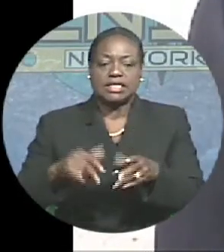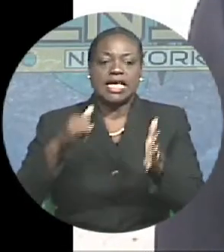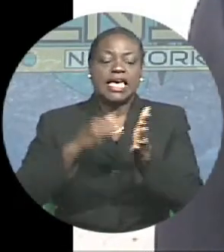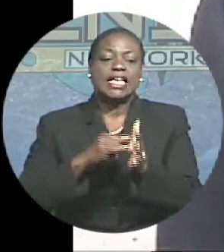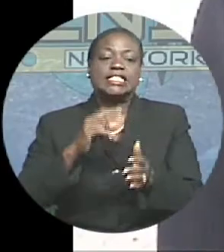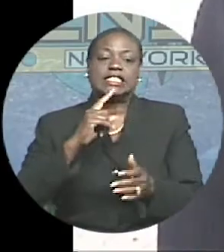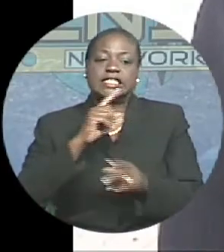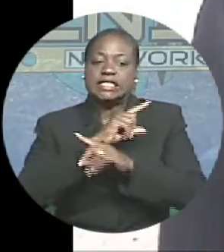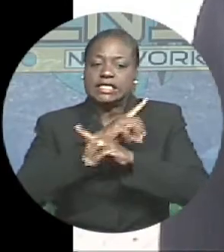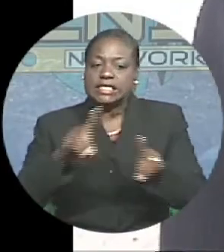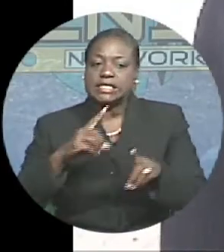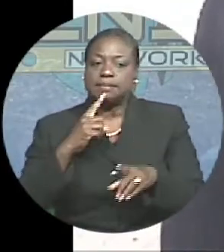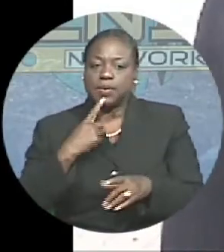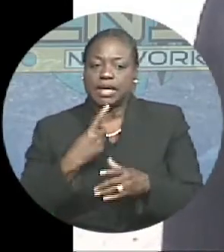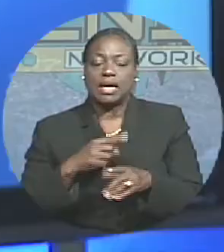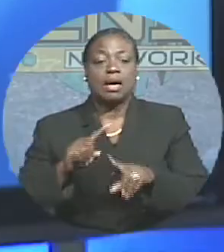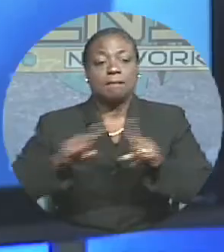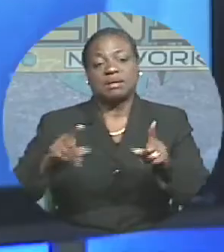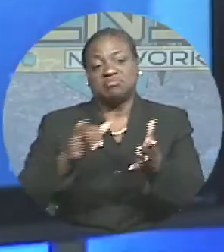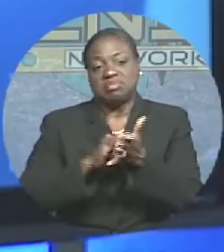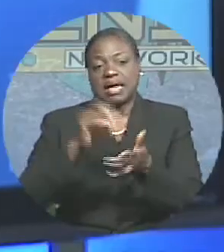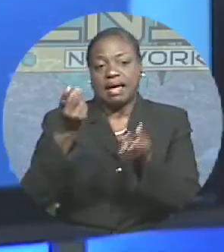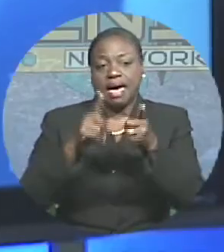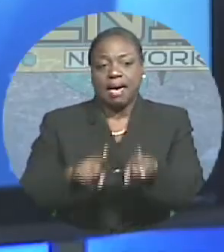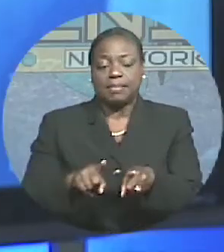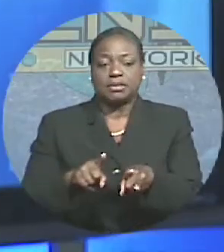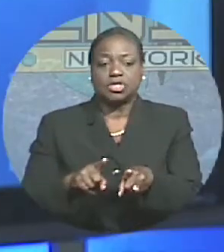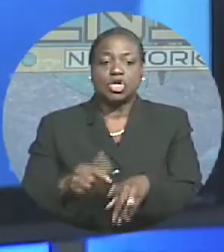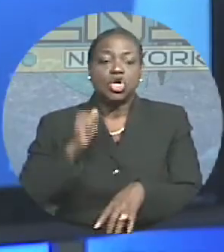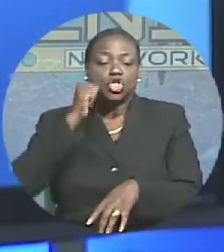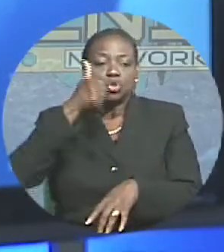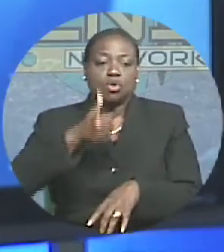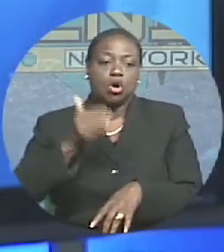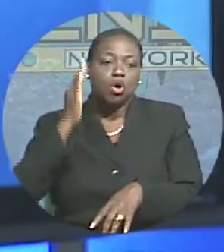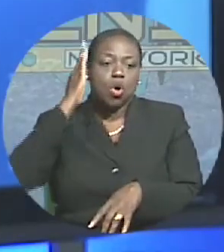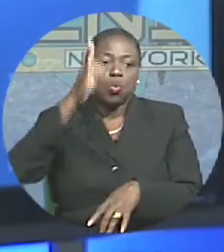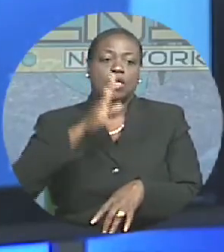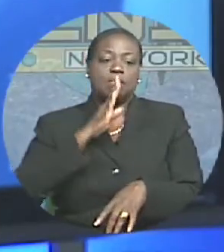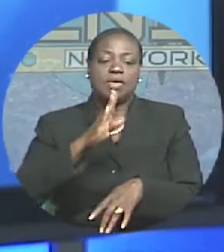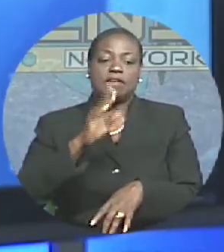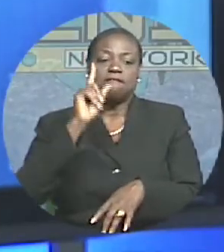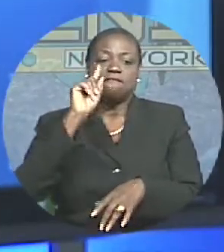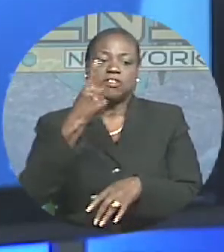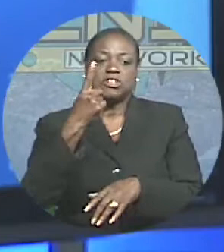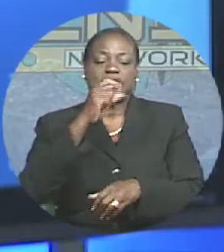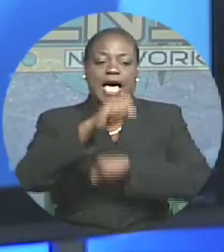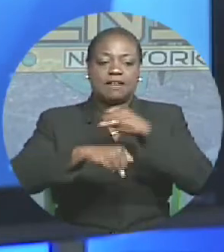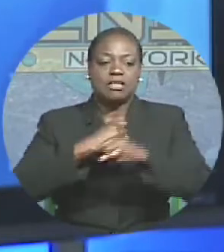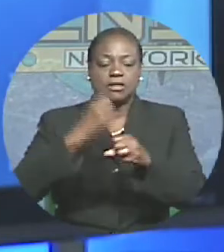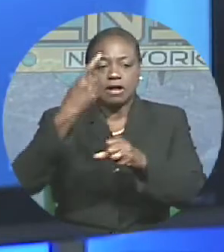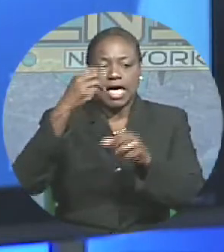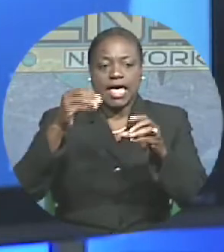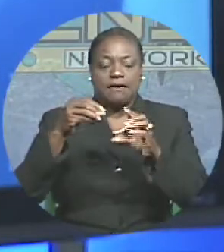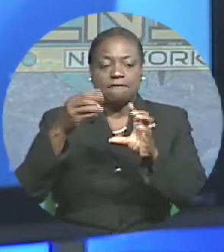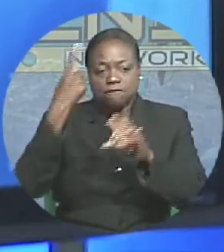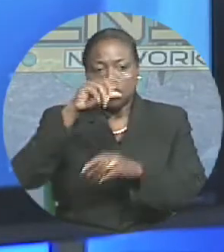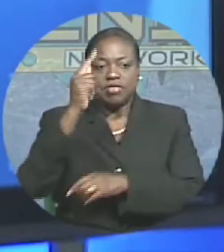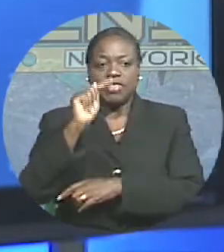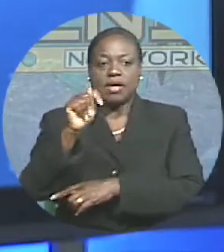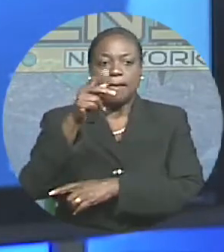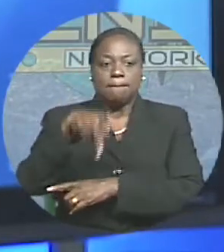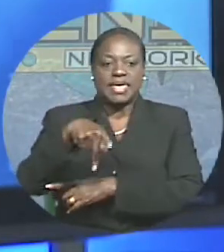but just one of those things that happens. Tomorrow will mark the Progressive Liberal Party's first anniversary in office since